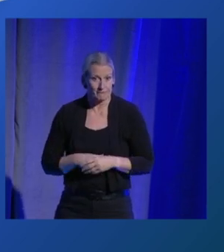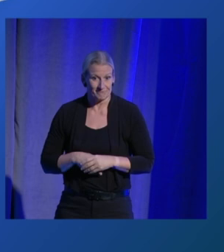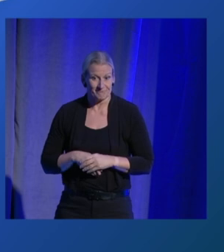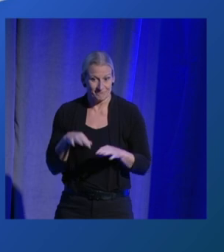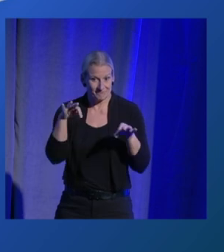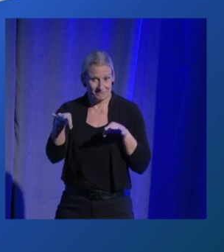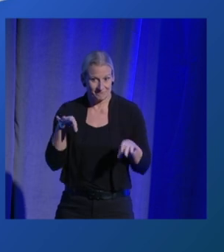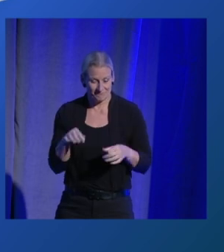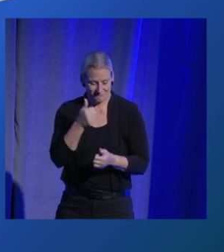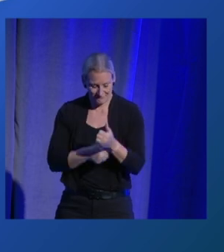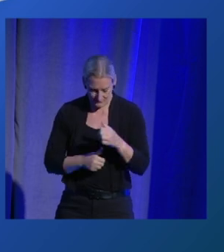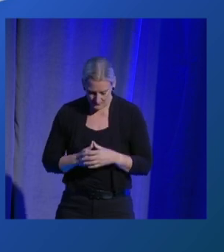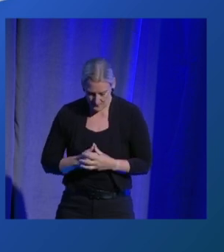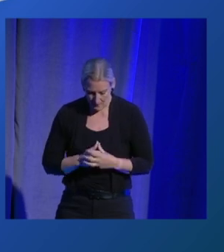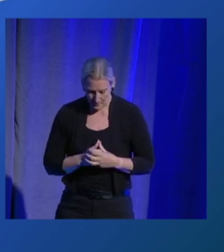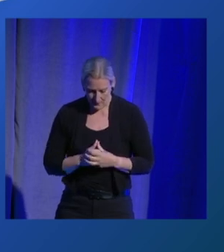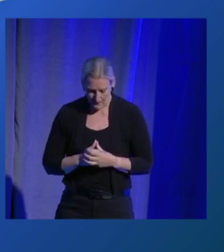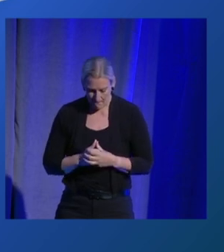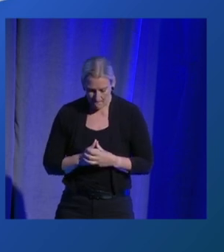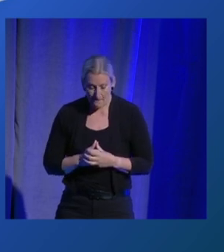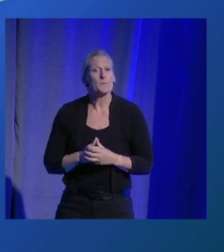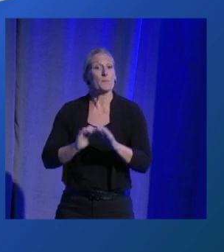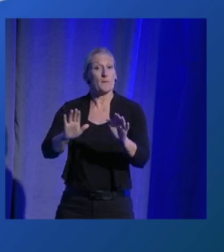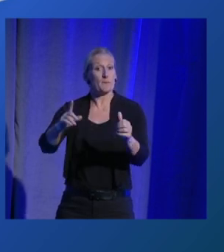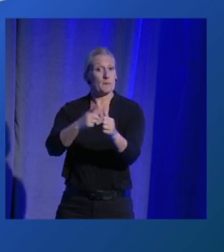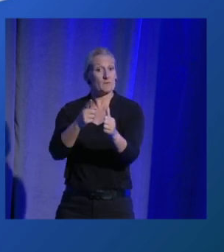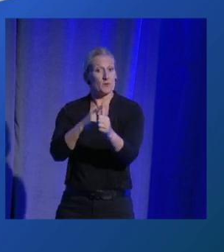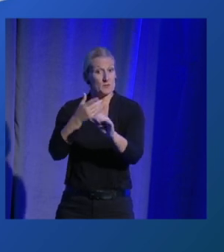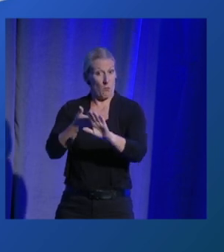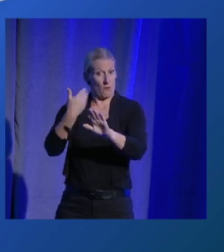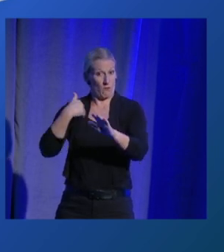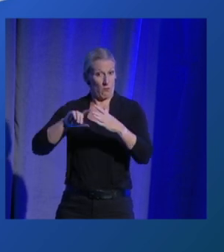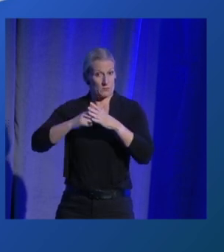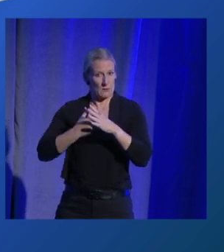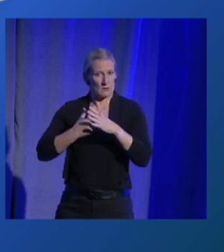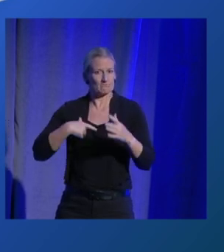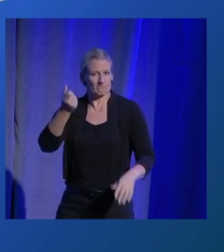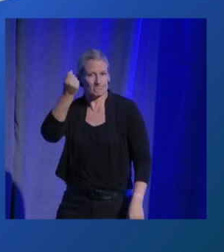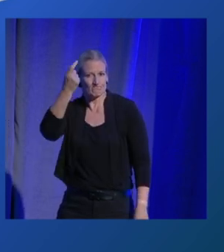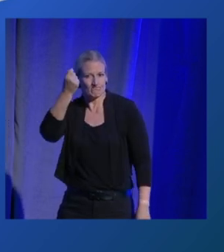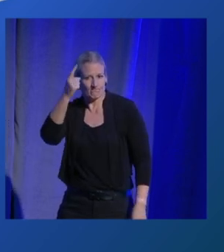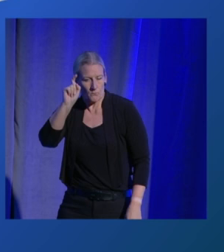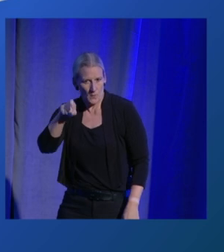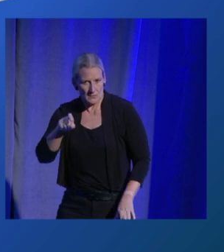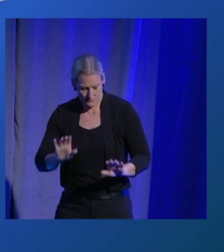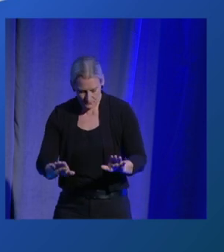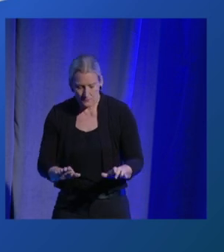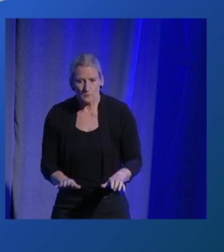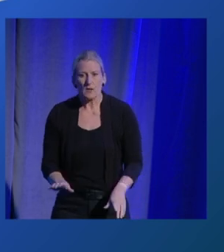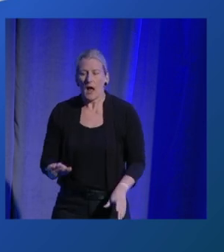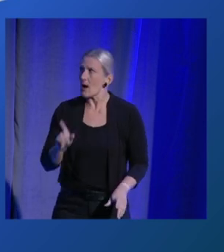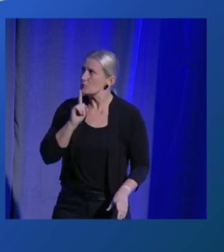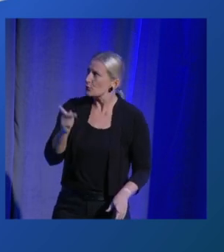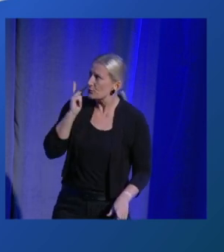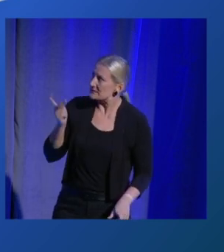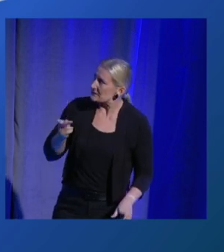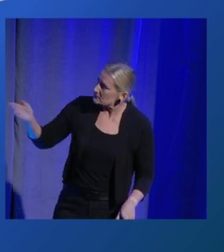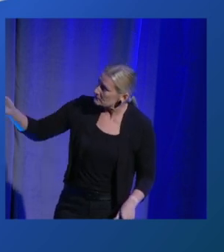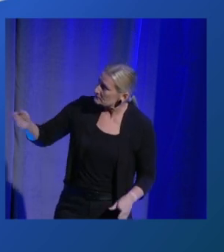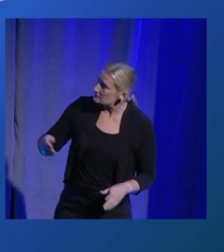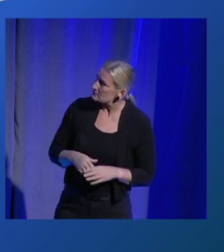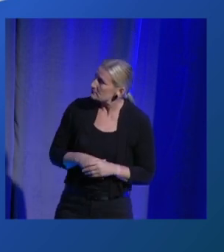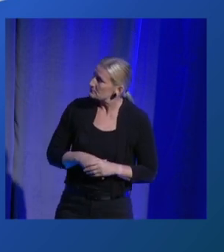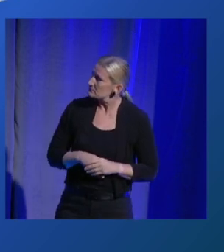life first though we have to understand this and I'm I'm assuming most of you have seen this slide before it